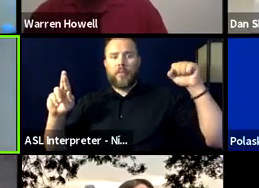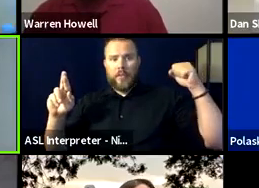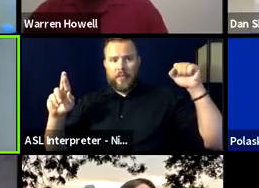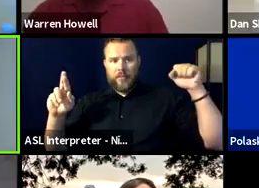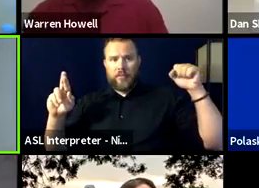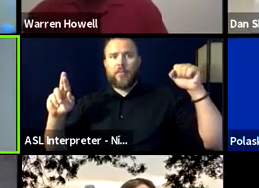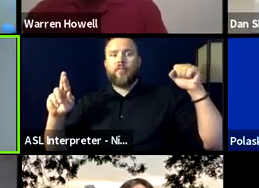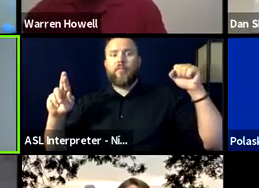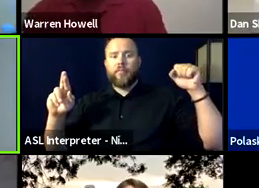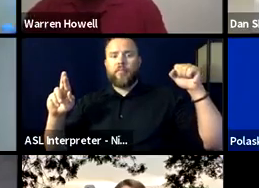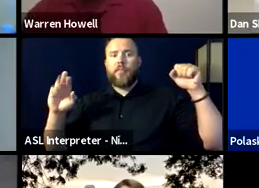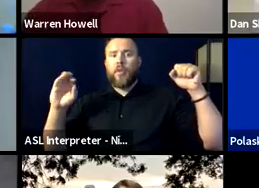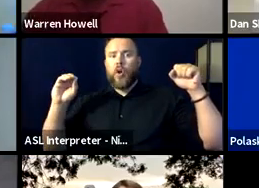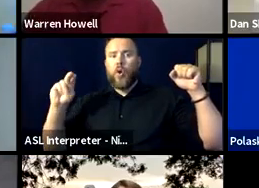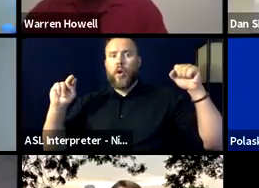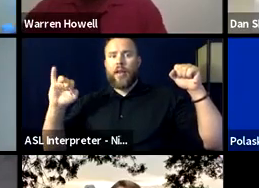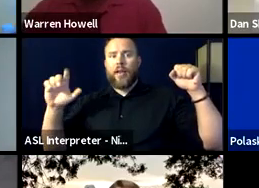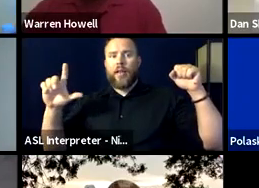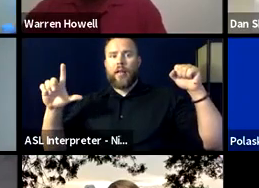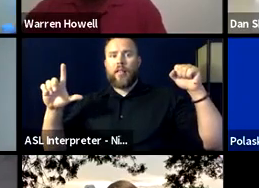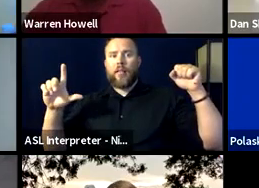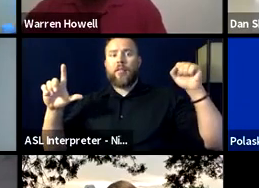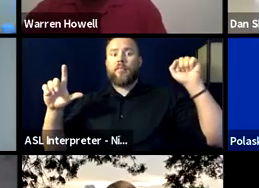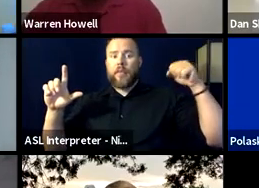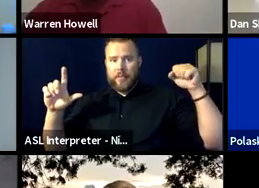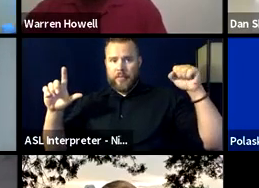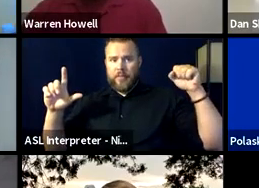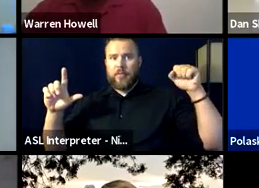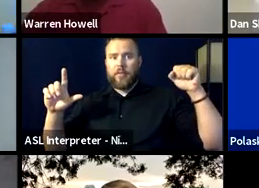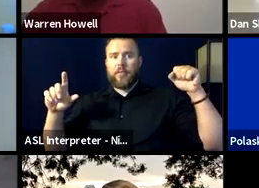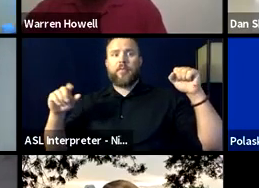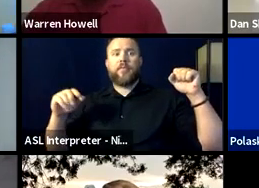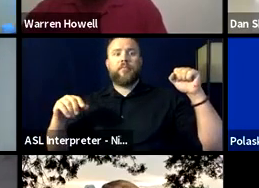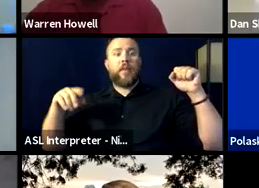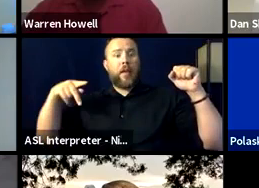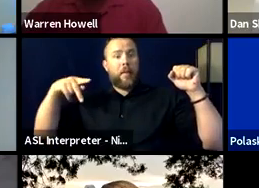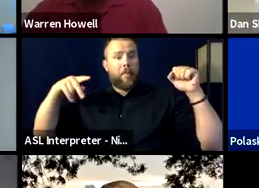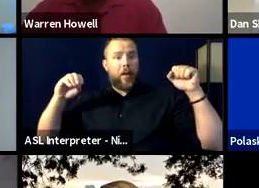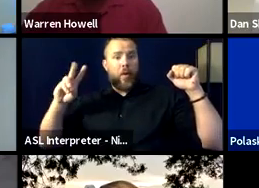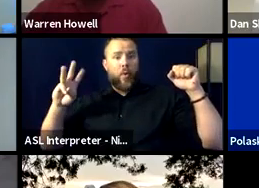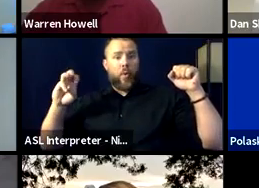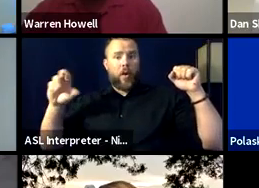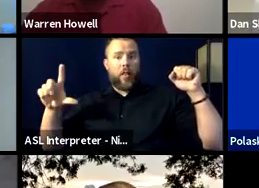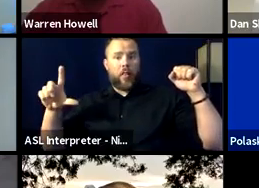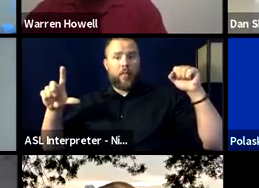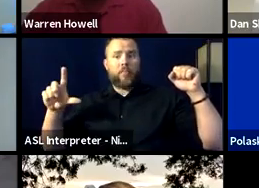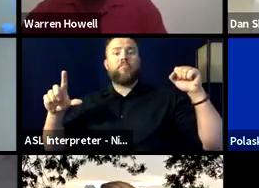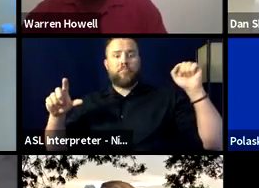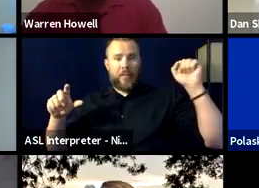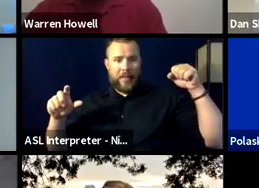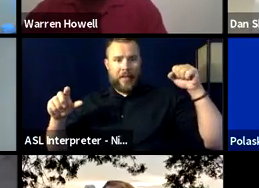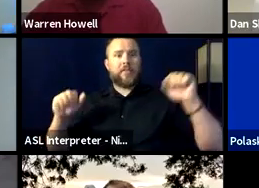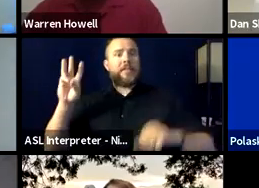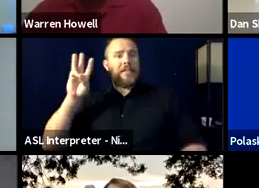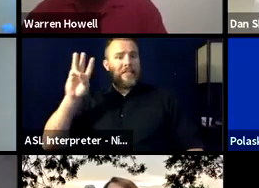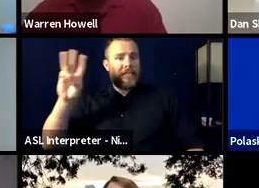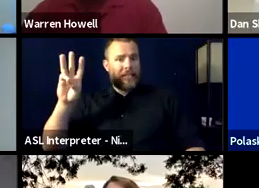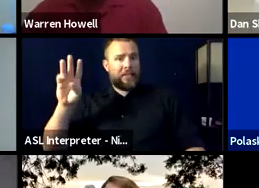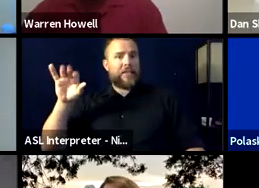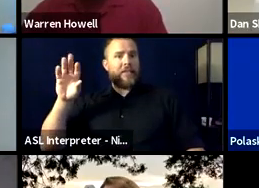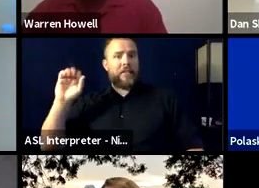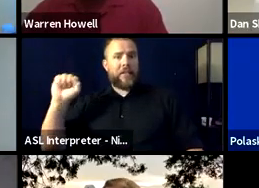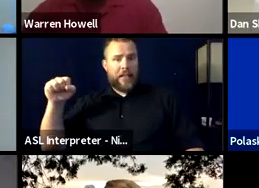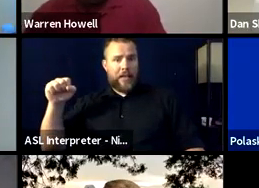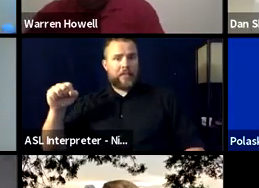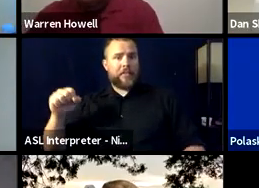yes. Dr. O'Neill, Claire O'Neill, yes. Keely Powell also votes yes. That is 6 yes, 0 no's,